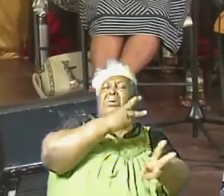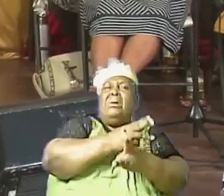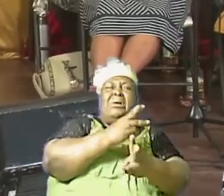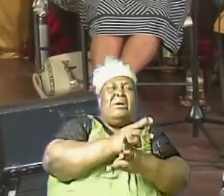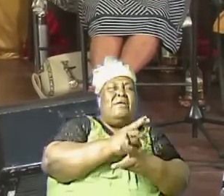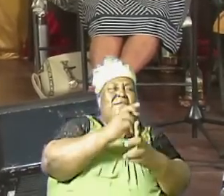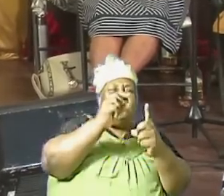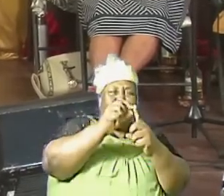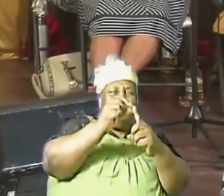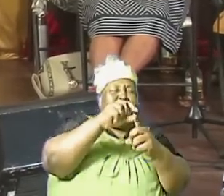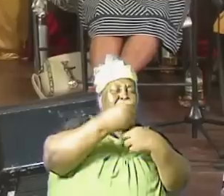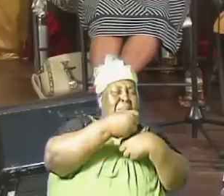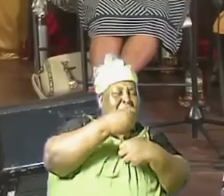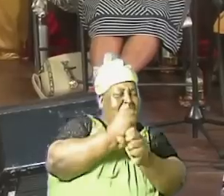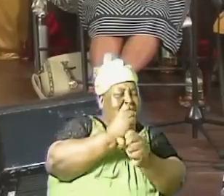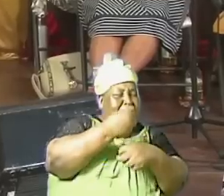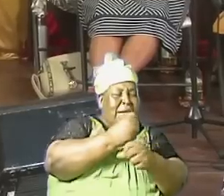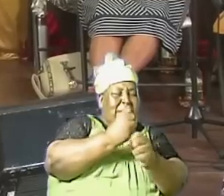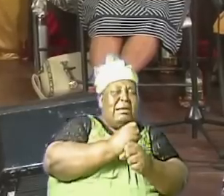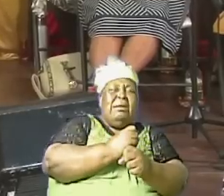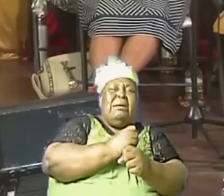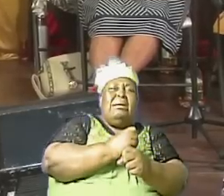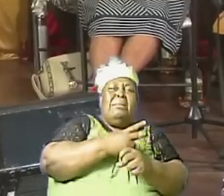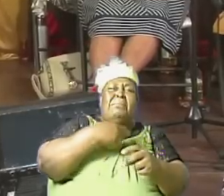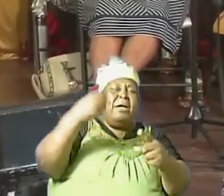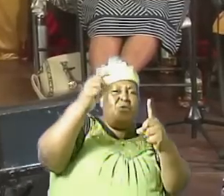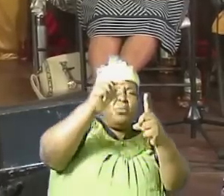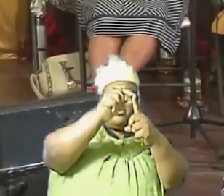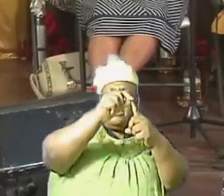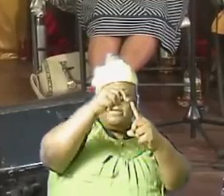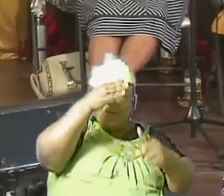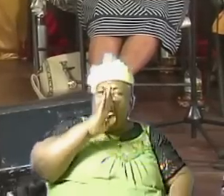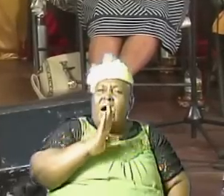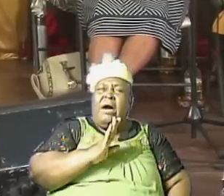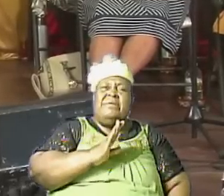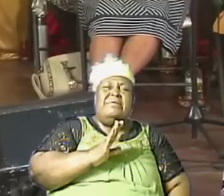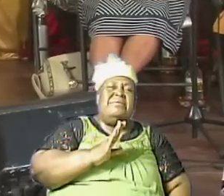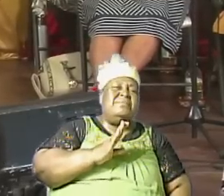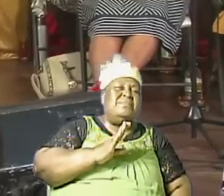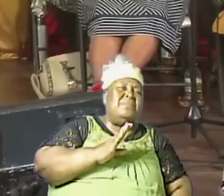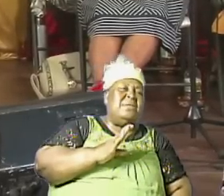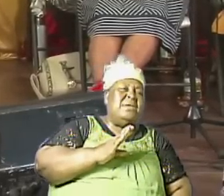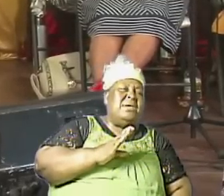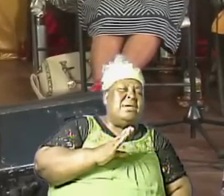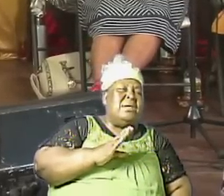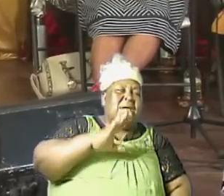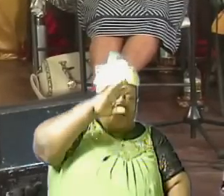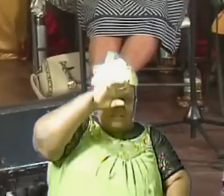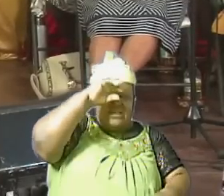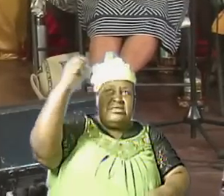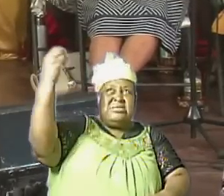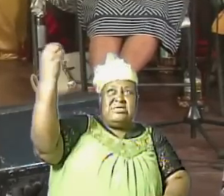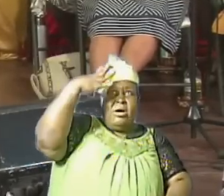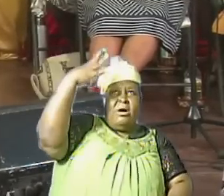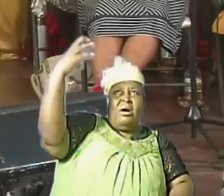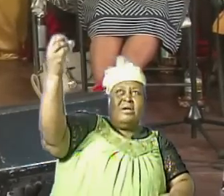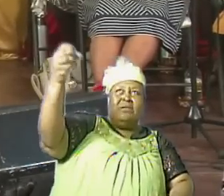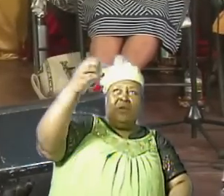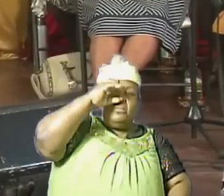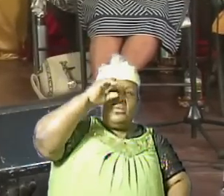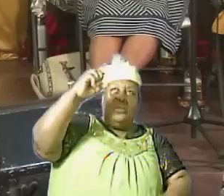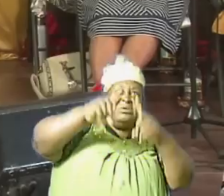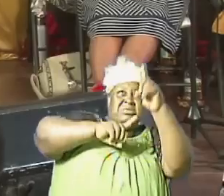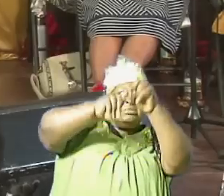worlds were framed by the word of God. So the sun, the moon, and